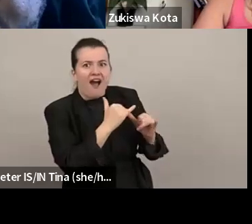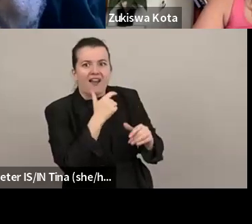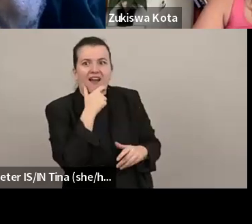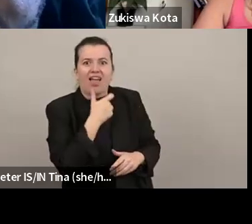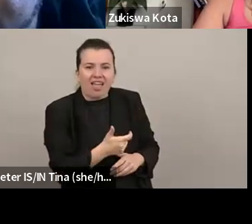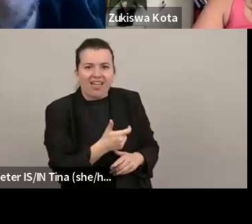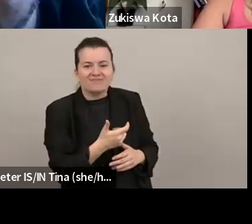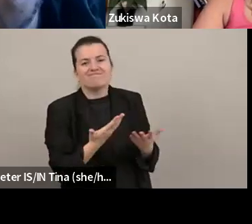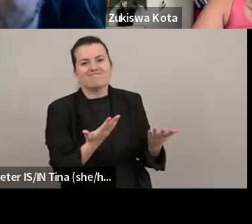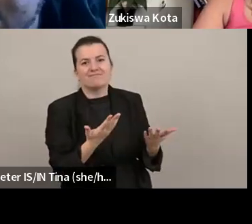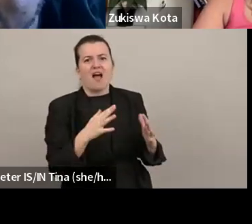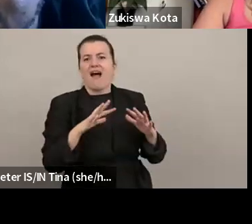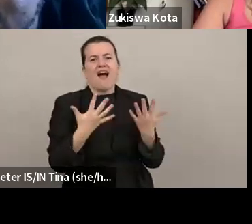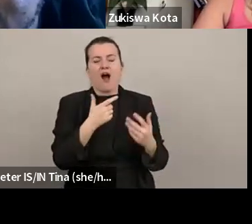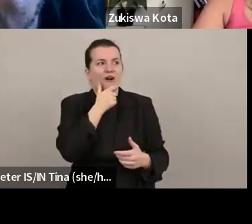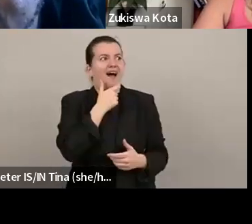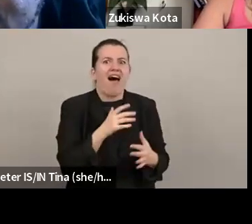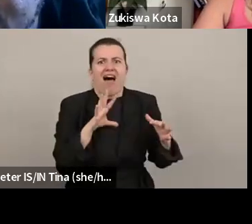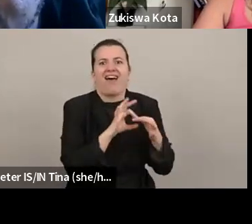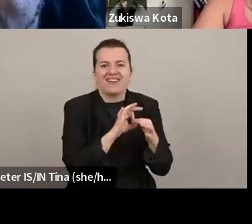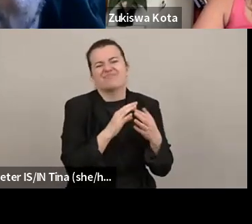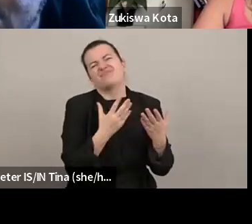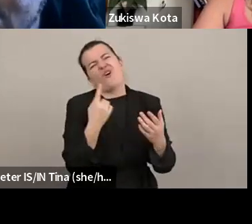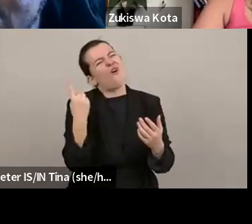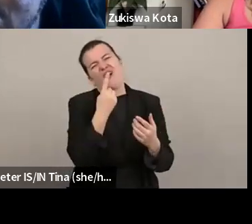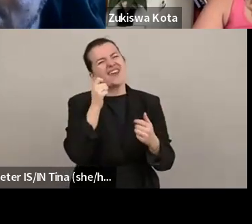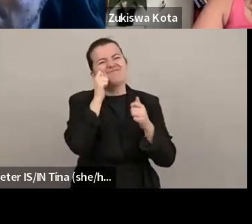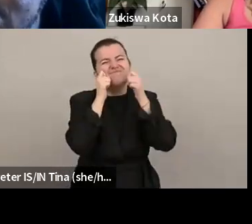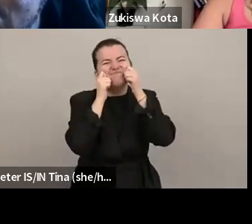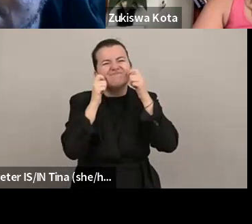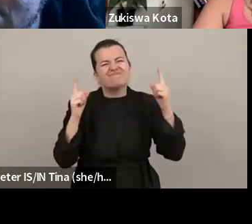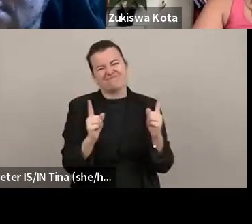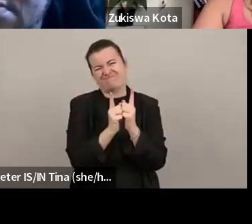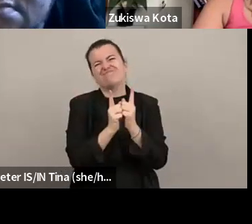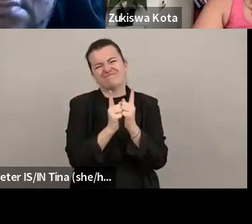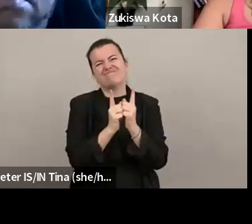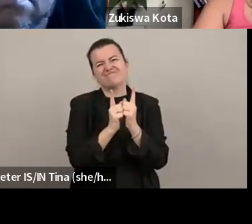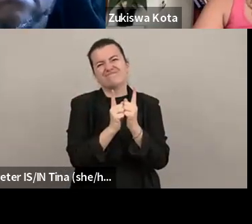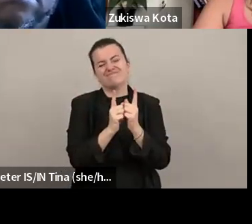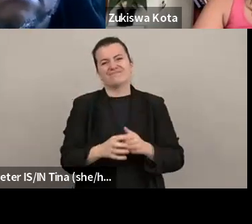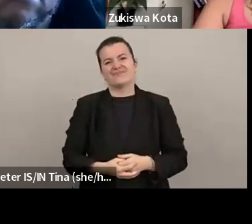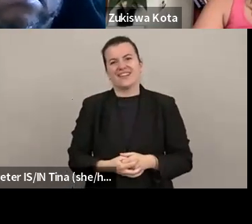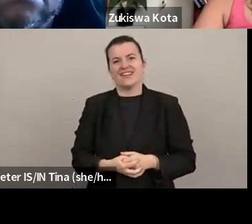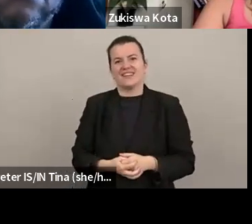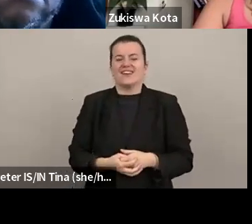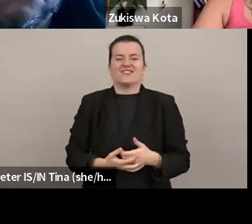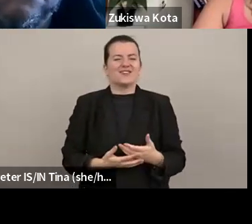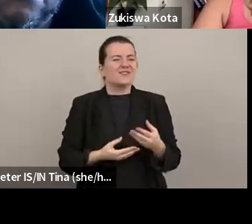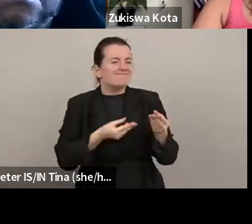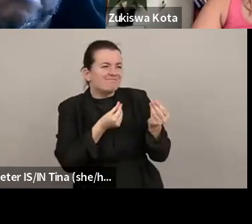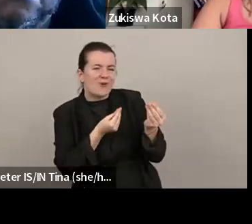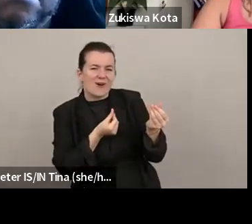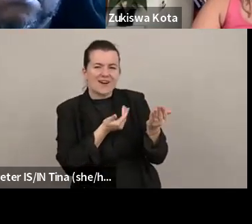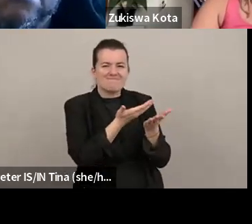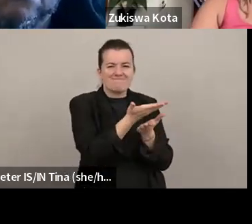that only happens, or really effectively happens, when you see each other and experience each other. I mean, people are